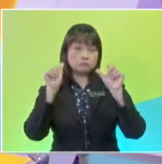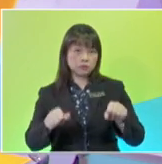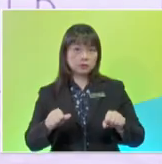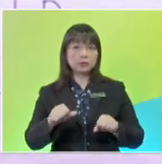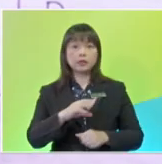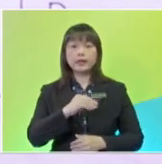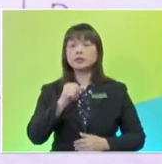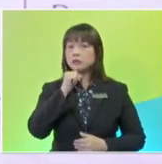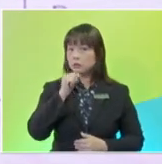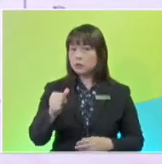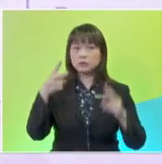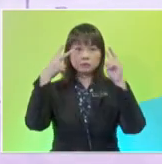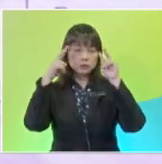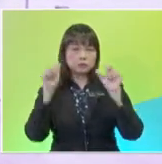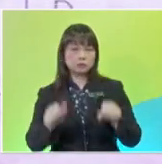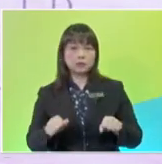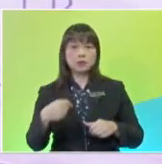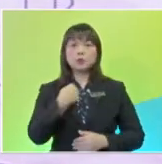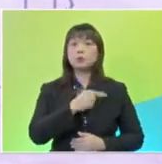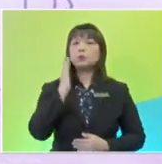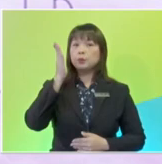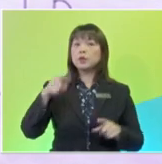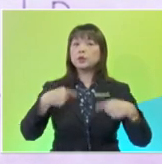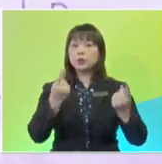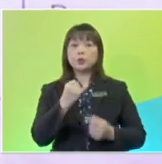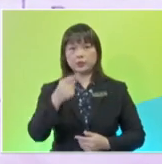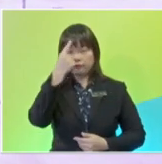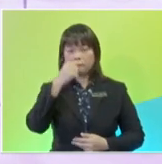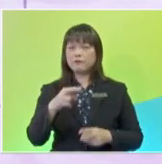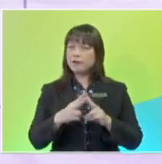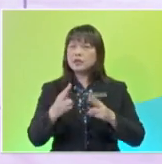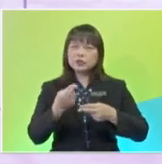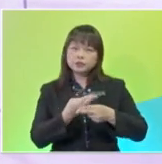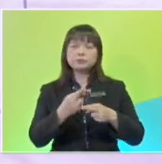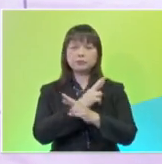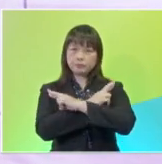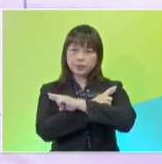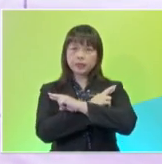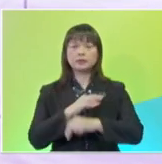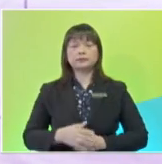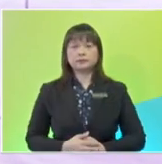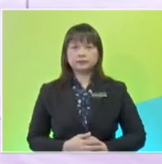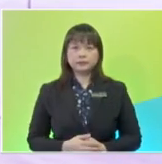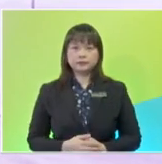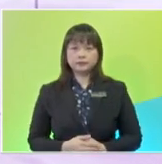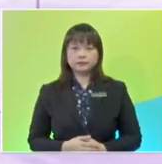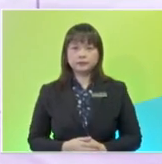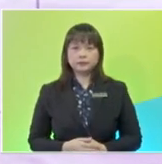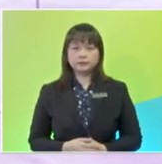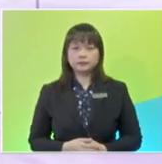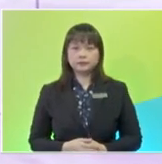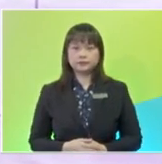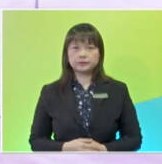dissolving. Right, with that, Mr. Q, we're going to be going for a very short break and we'll come back to understand a little bit more about mixture on